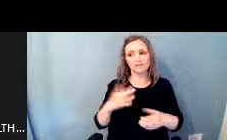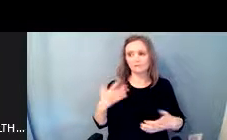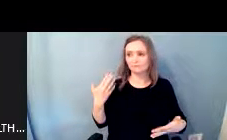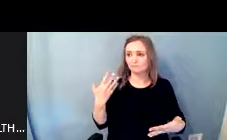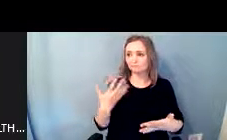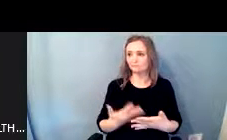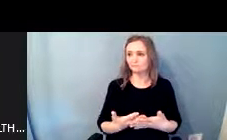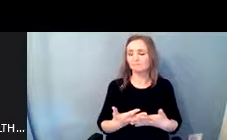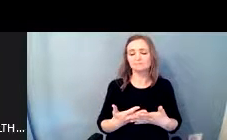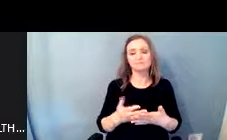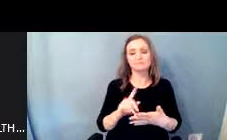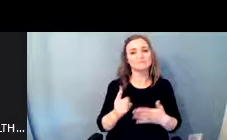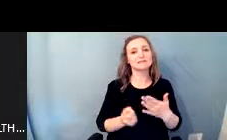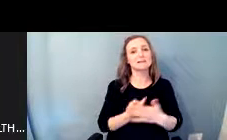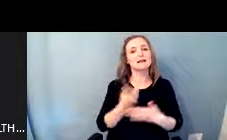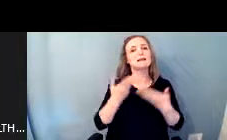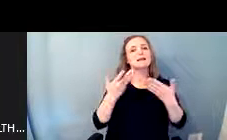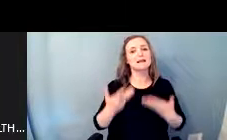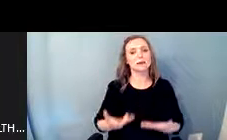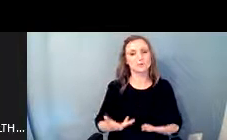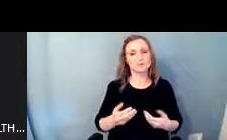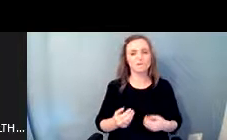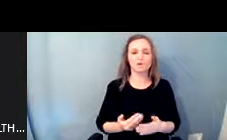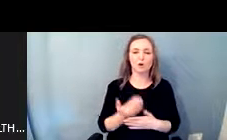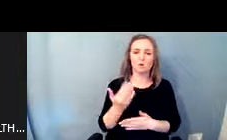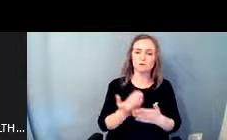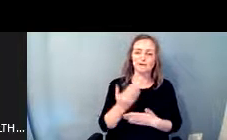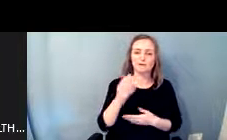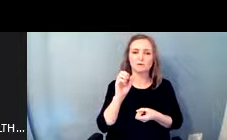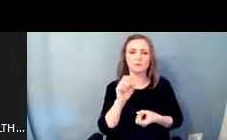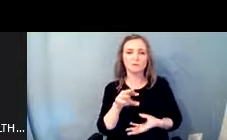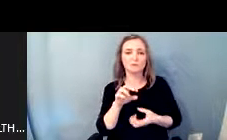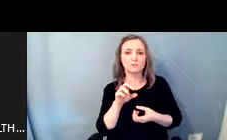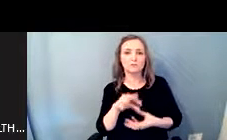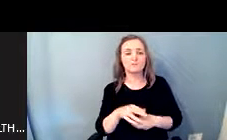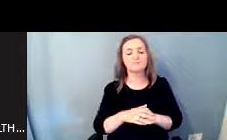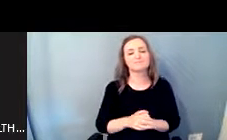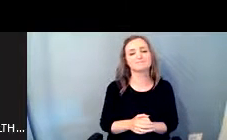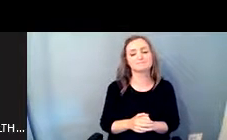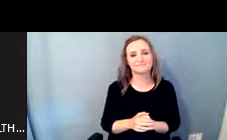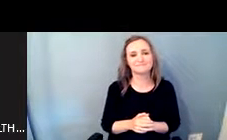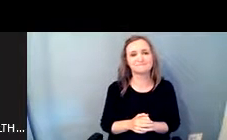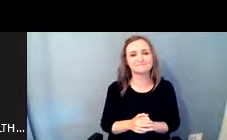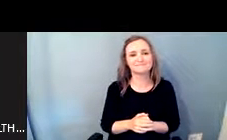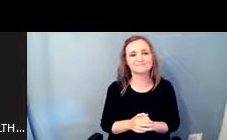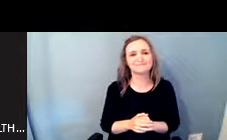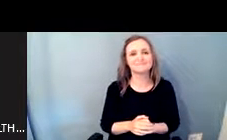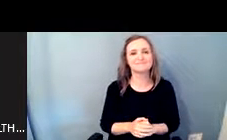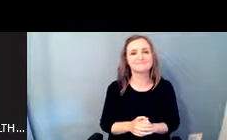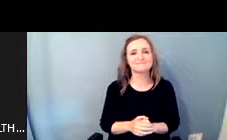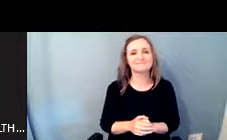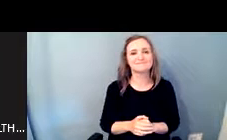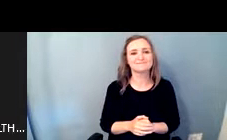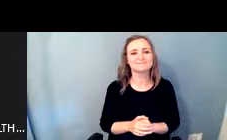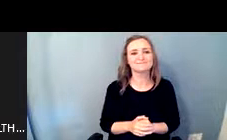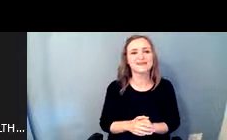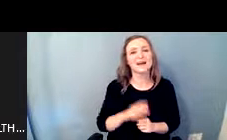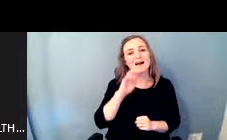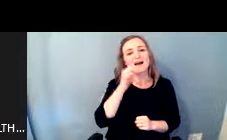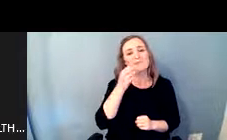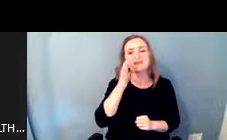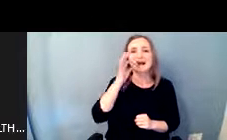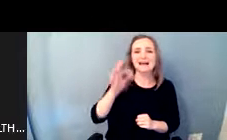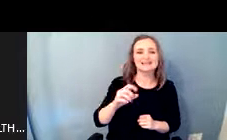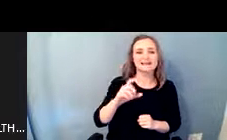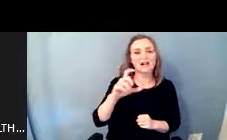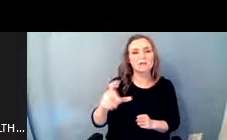who I don't know, but Chloe, I understand, is going to move my slides on, and I hope I don't sound too dictatorial when I say next slide,